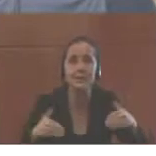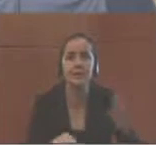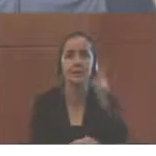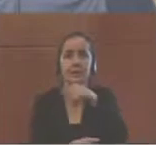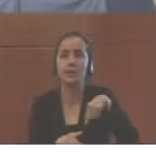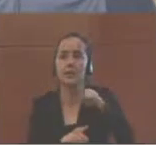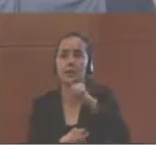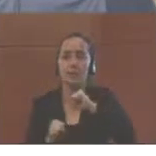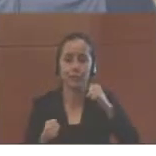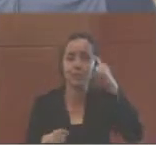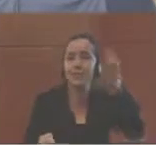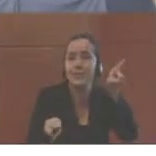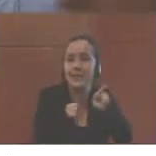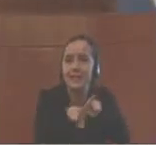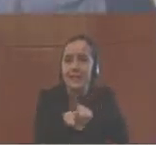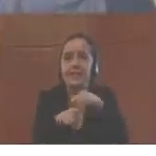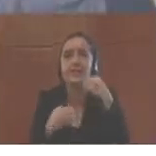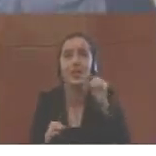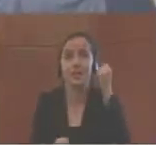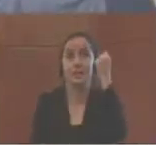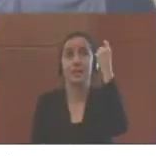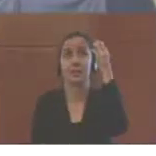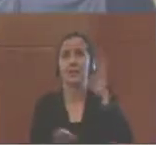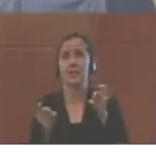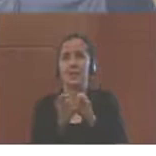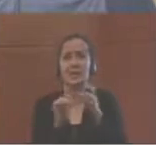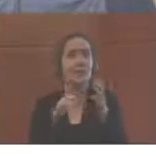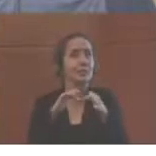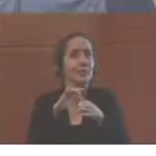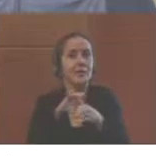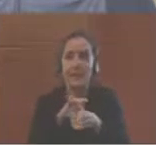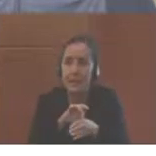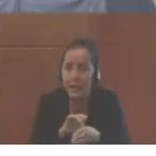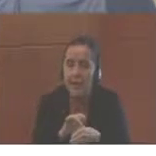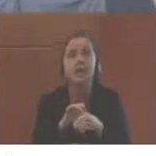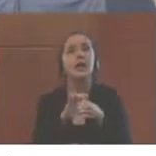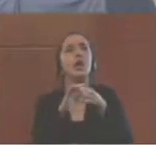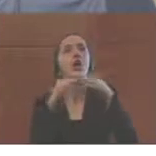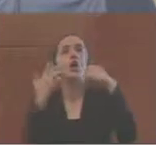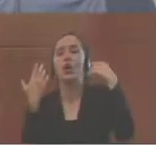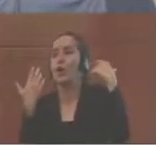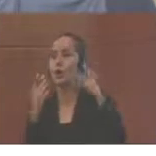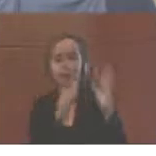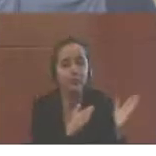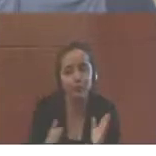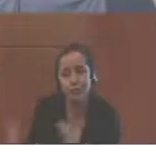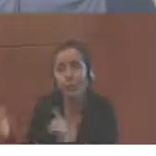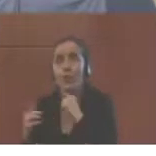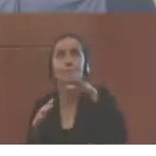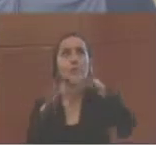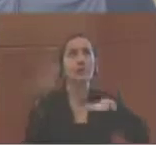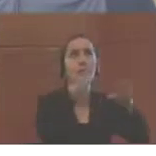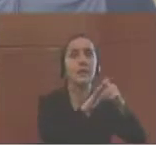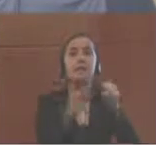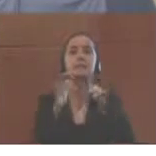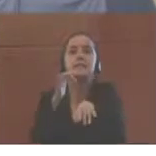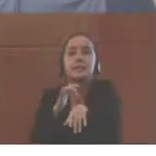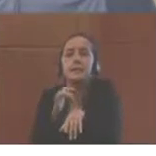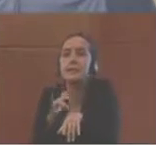issue, not only in understanding of risks, the preparation,